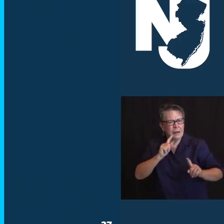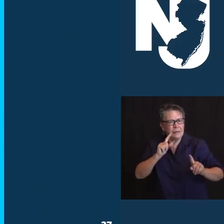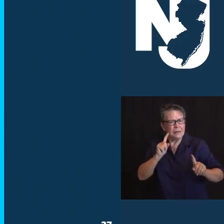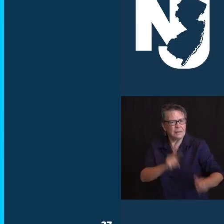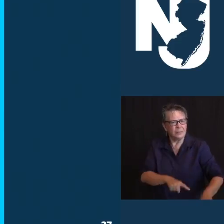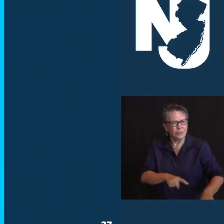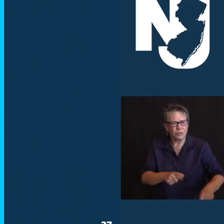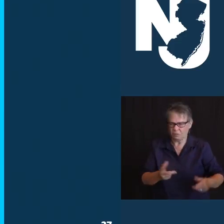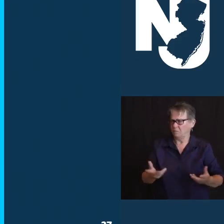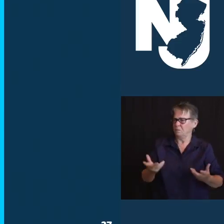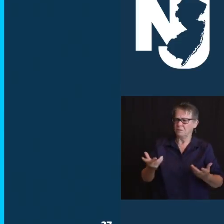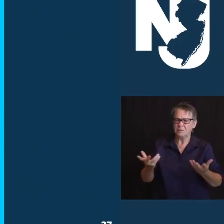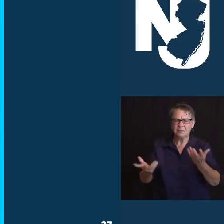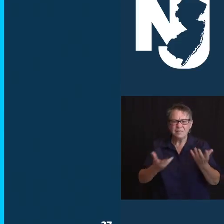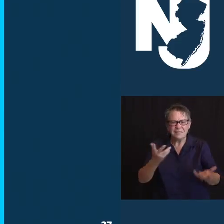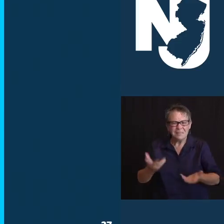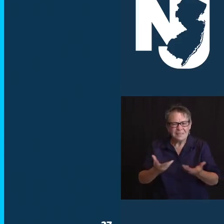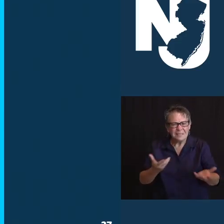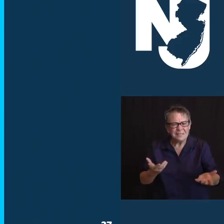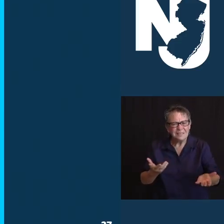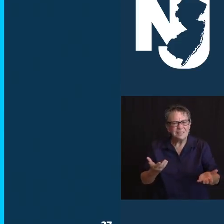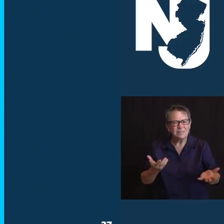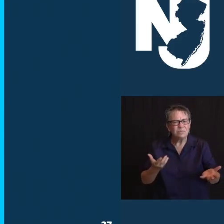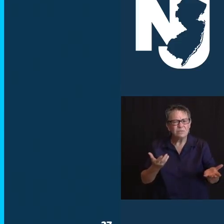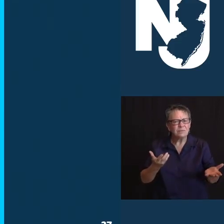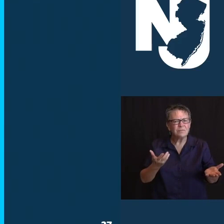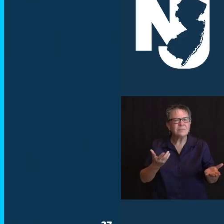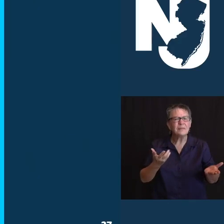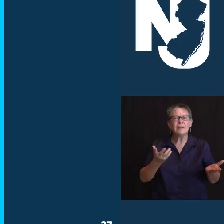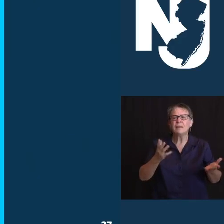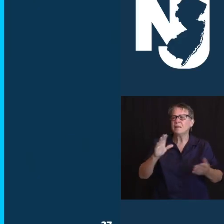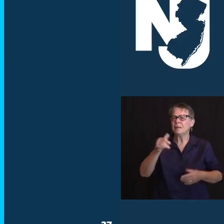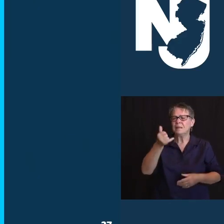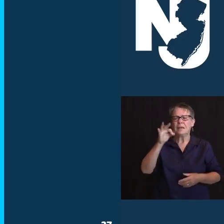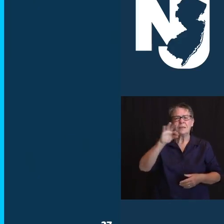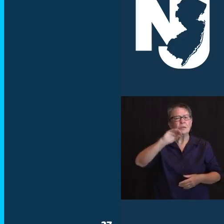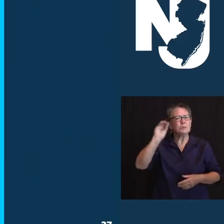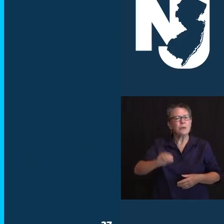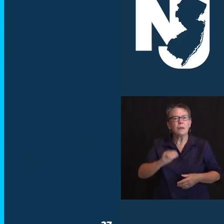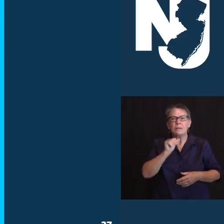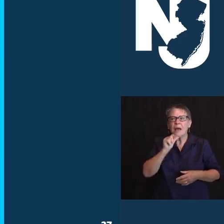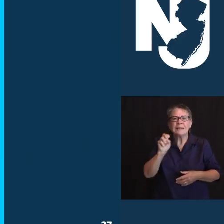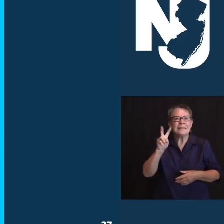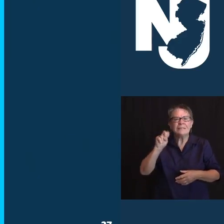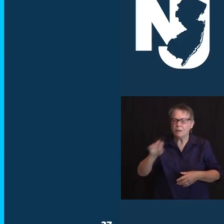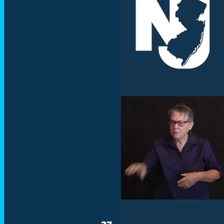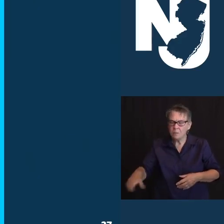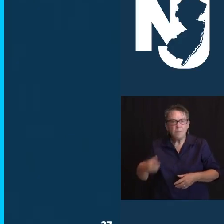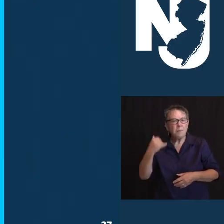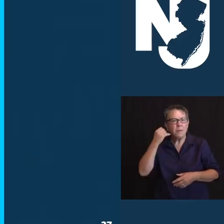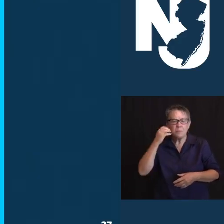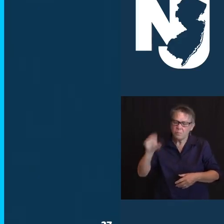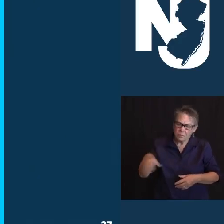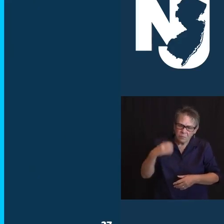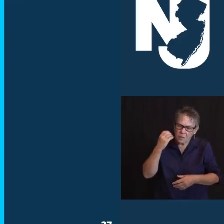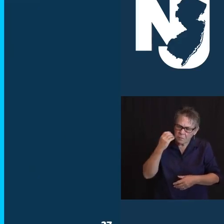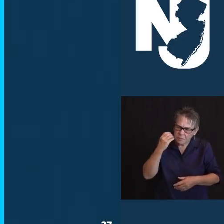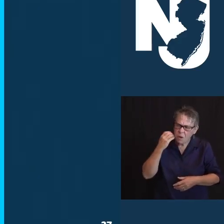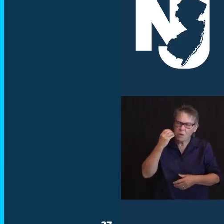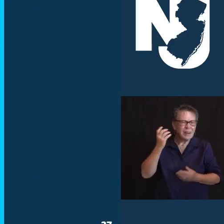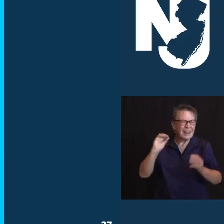with the contact tracers to contain this disease and protect the health of their loved ones, their families, and their